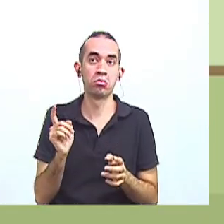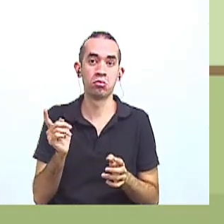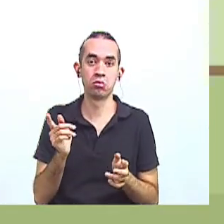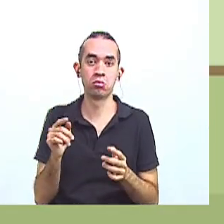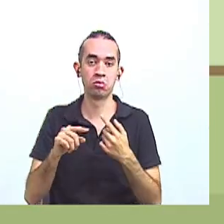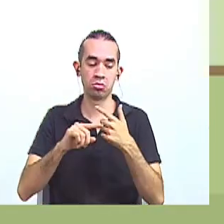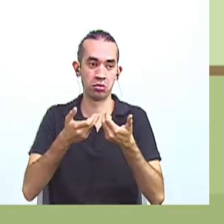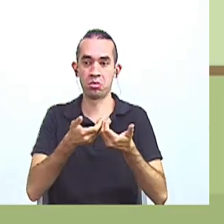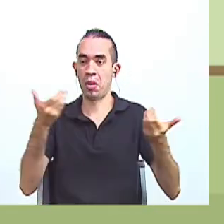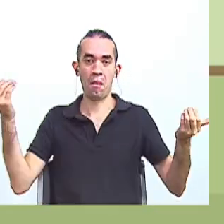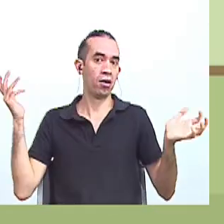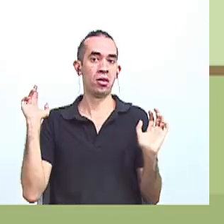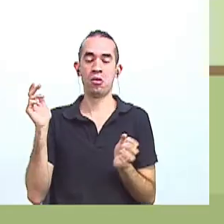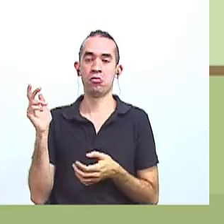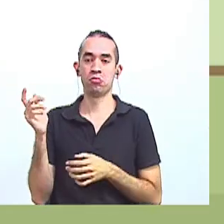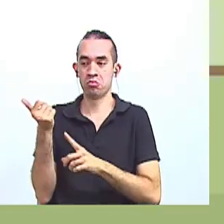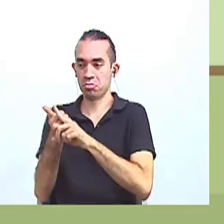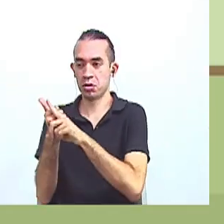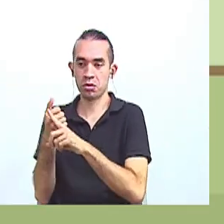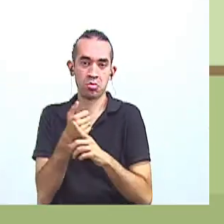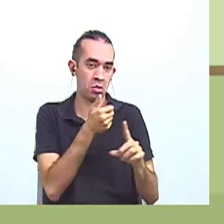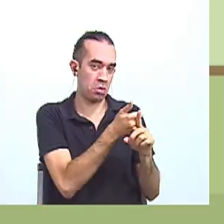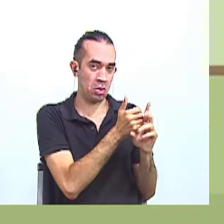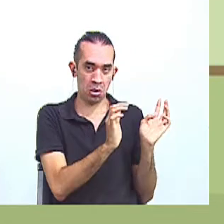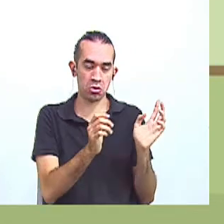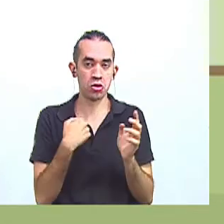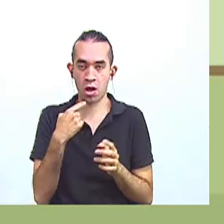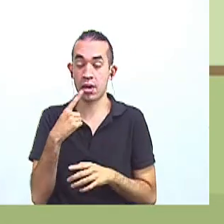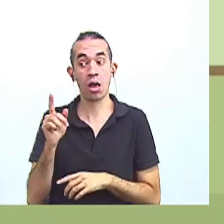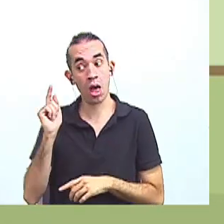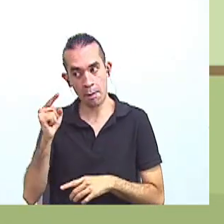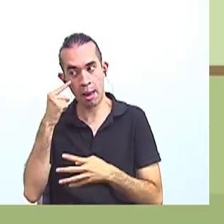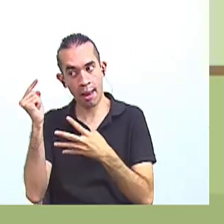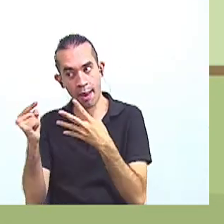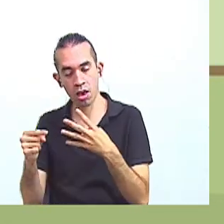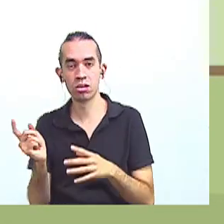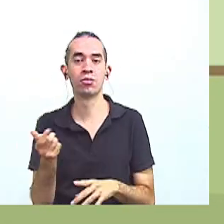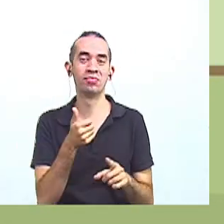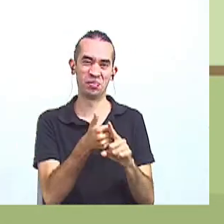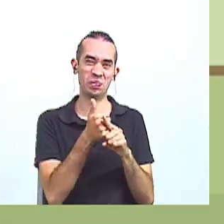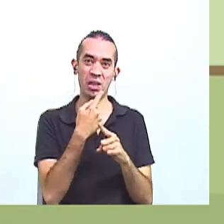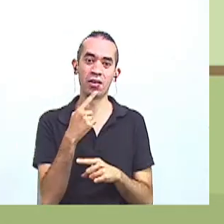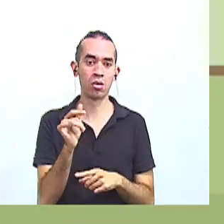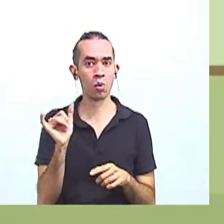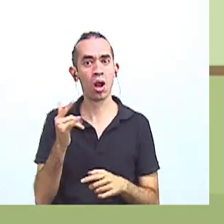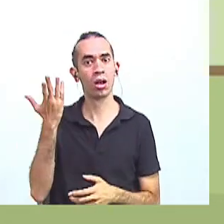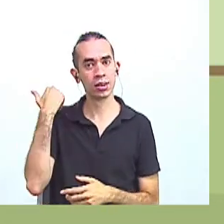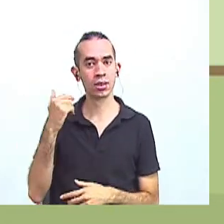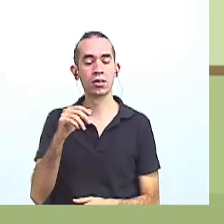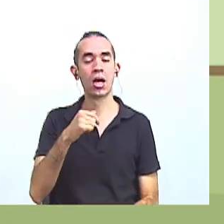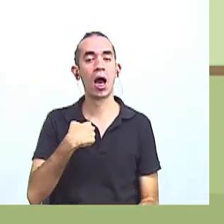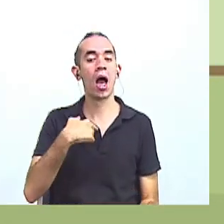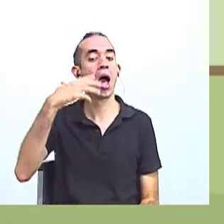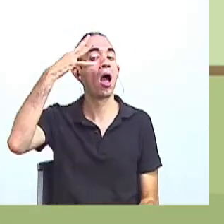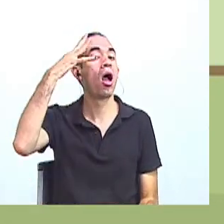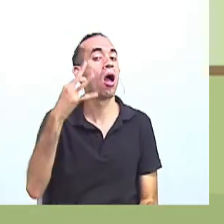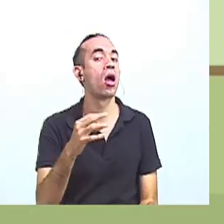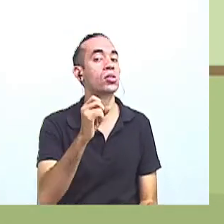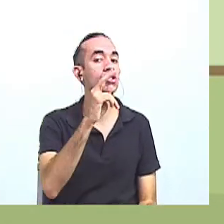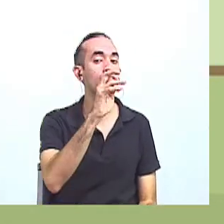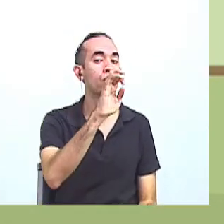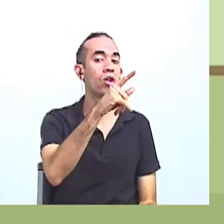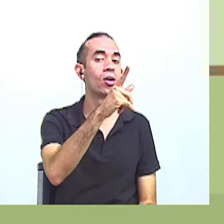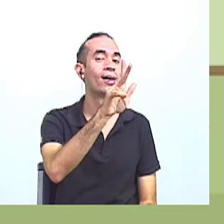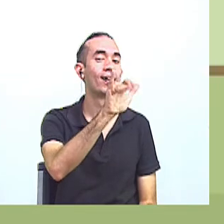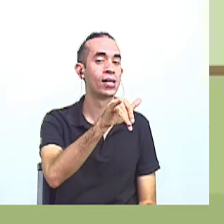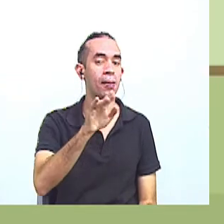recorded it separately and I didn't ask them what to say. But she said, I strongly believe that. You see,